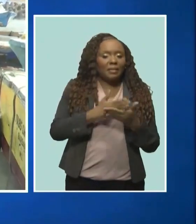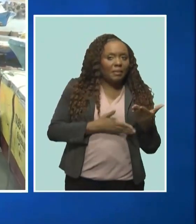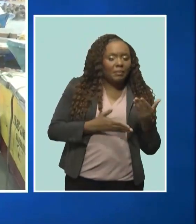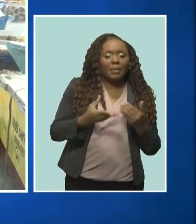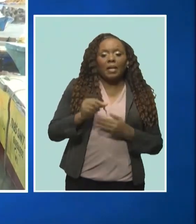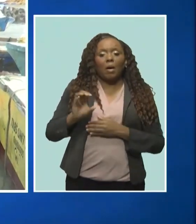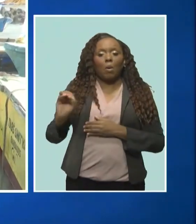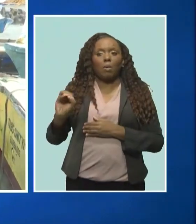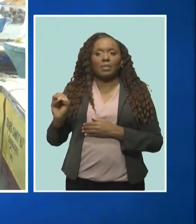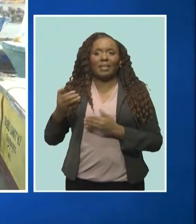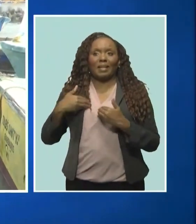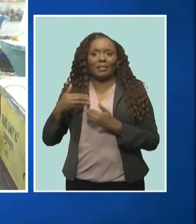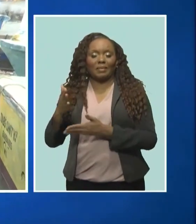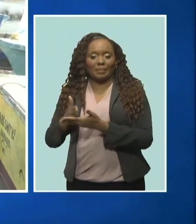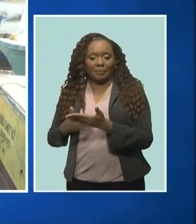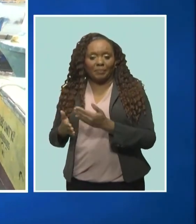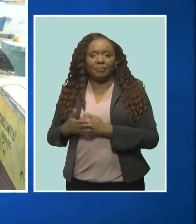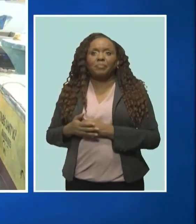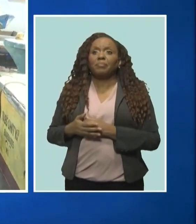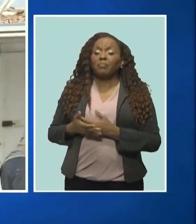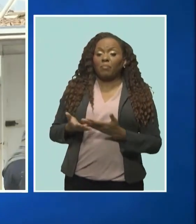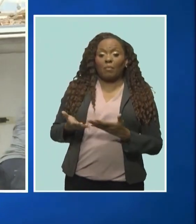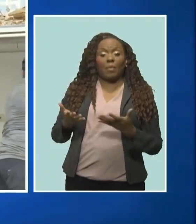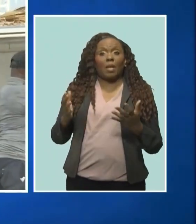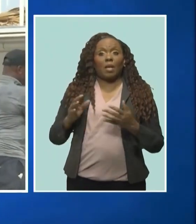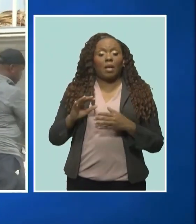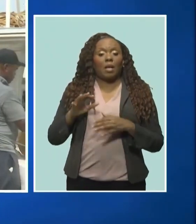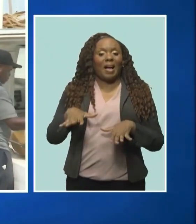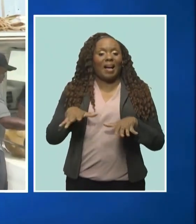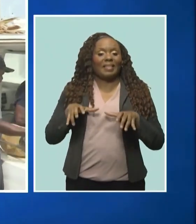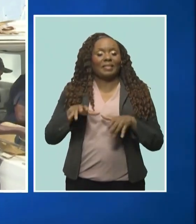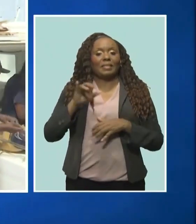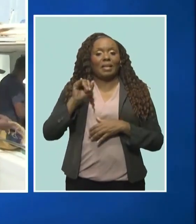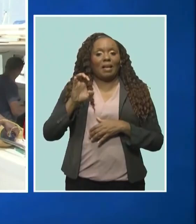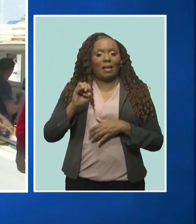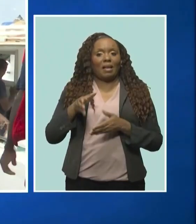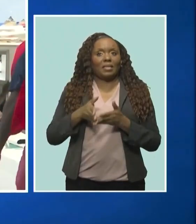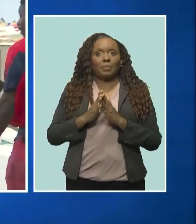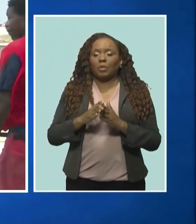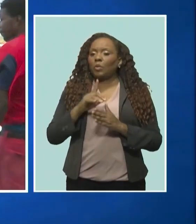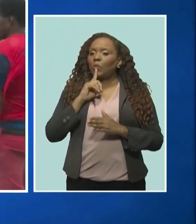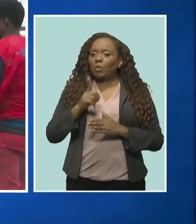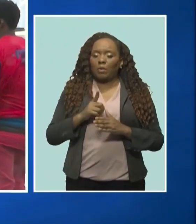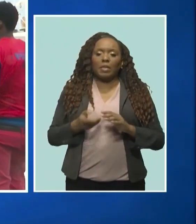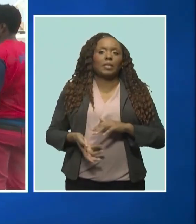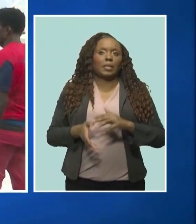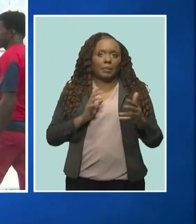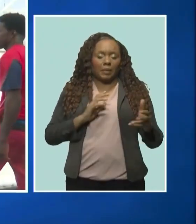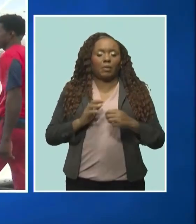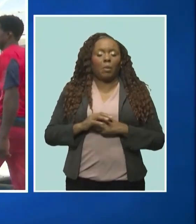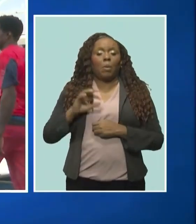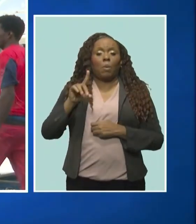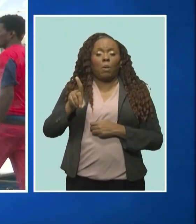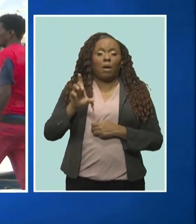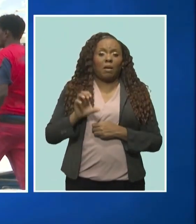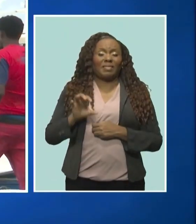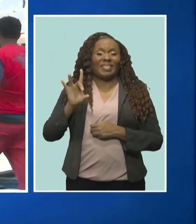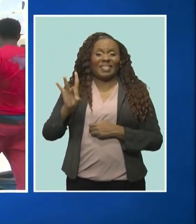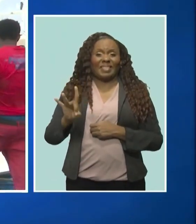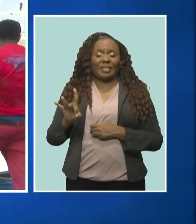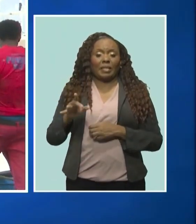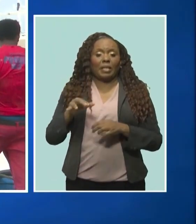the hundreds of vessels damaged or lost, ice boats are the most affected. That number stands at